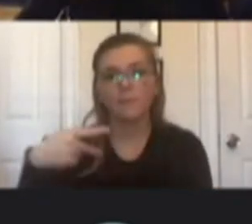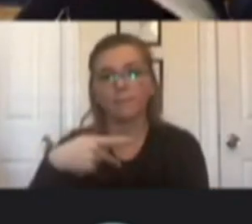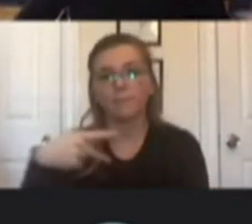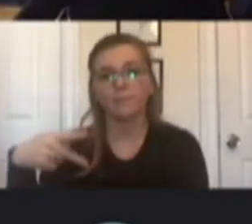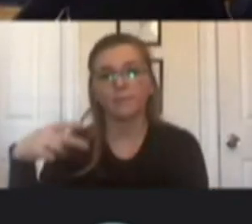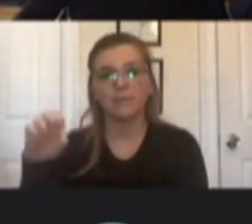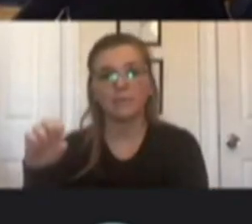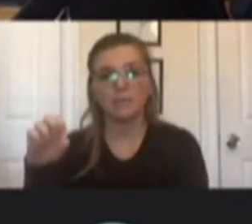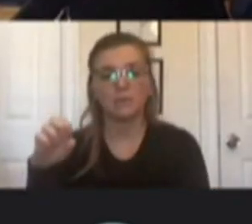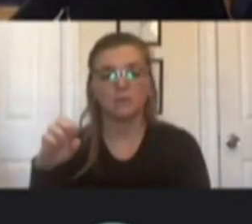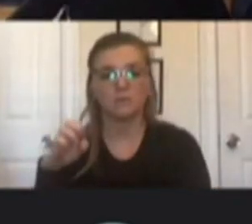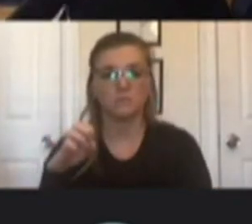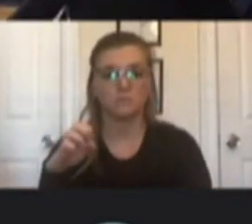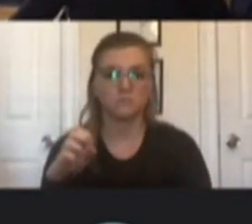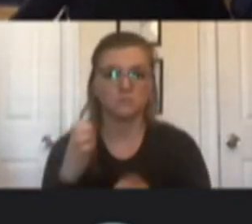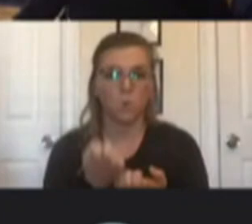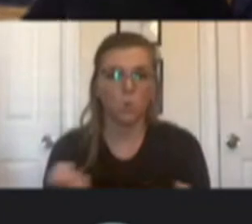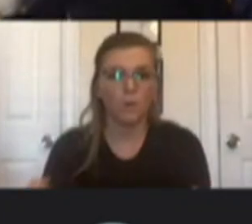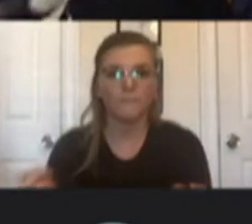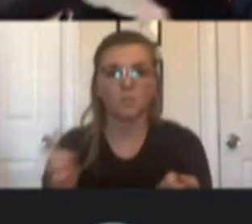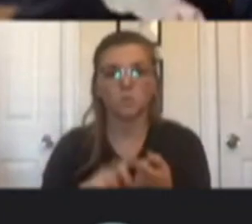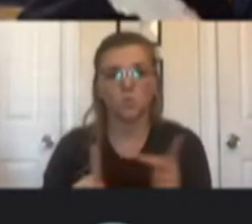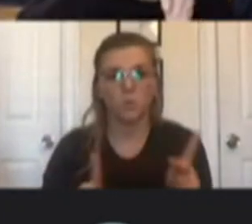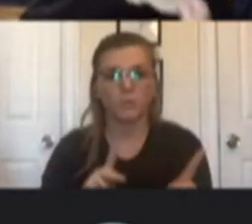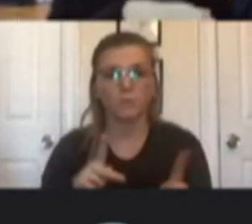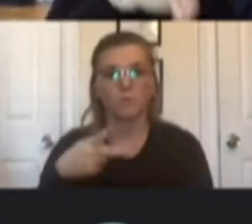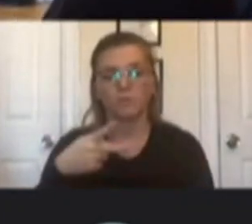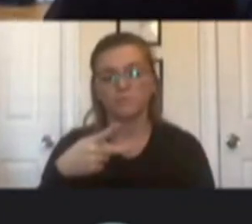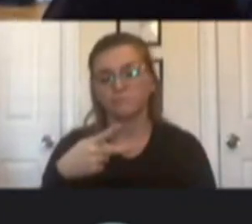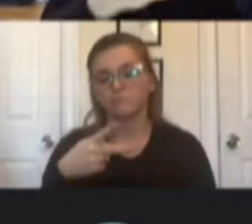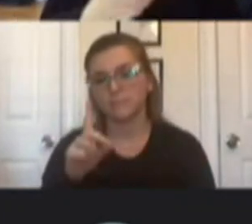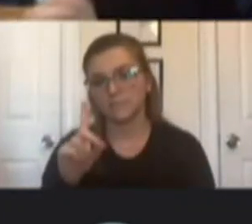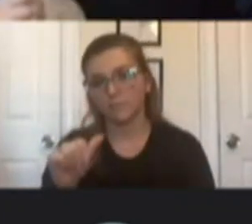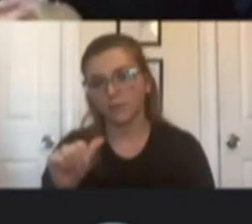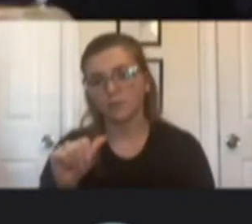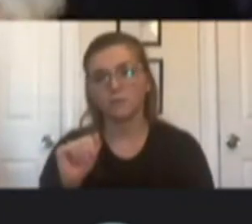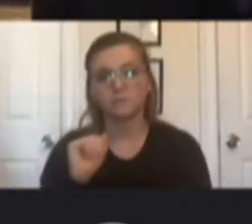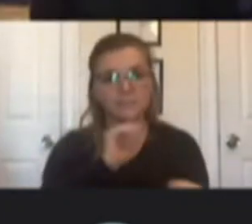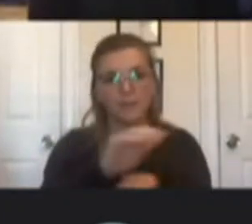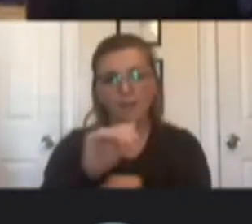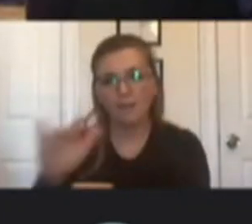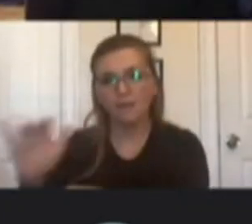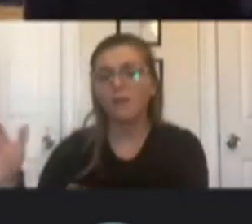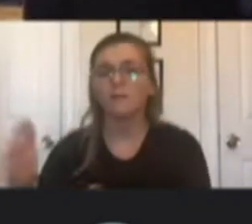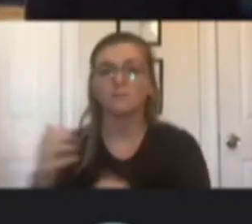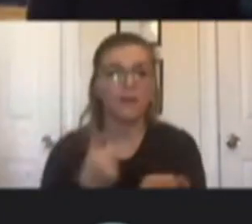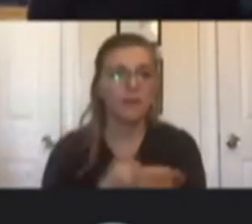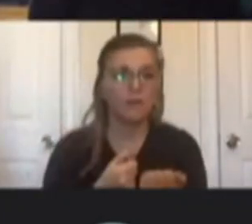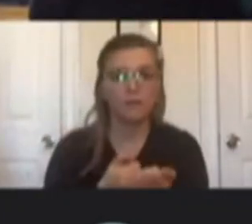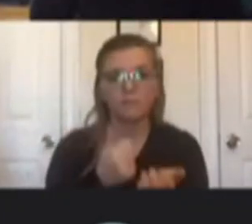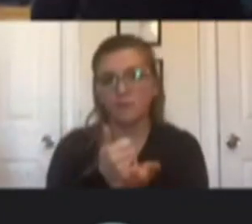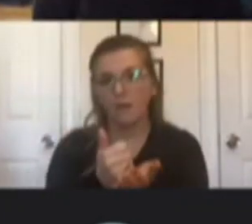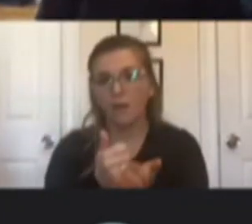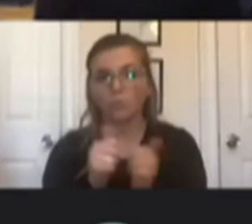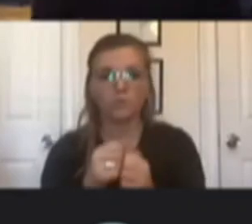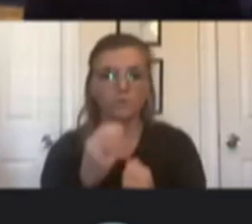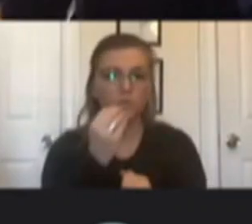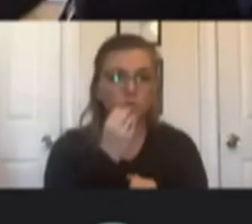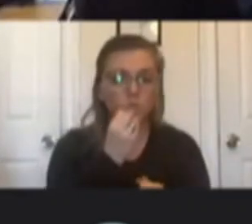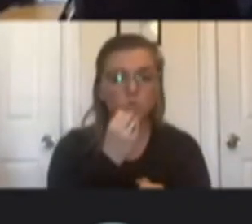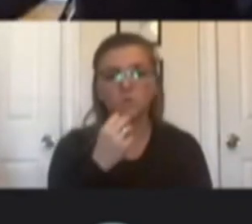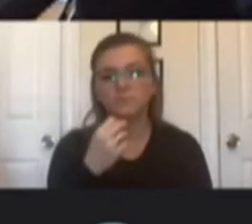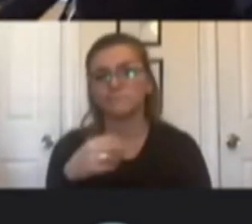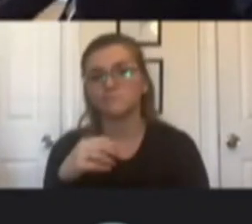to folks with disabilities and PCAs, and also, helping with some food insecurity. I understand now